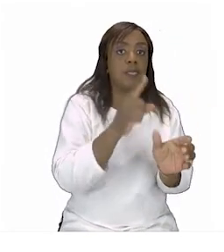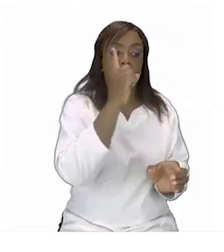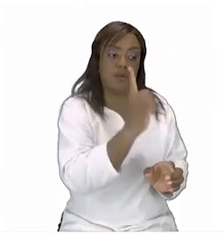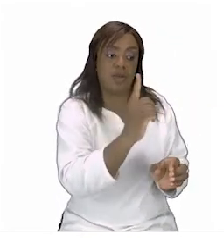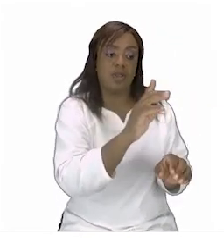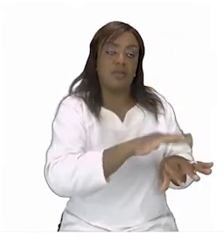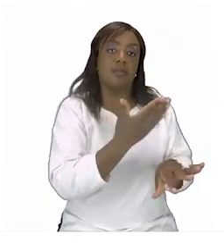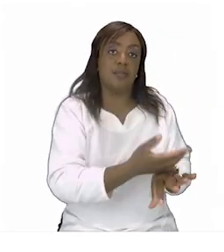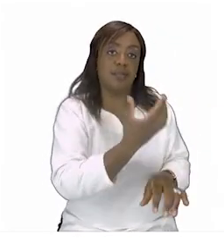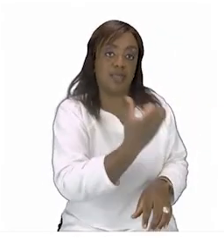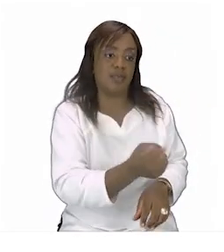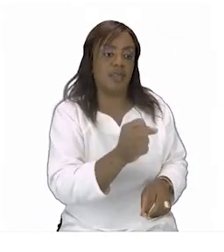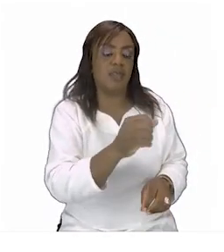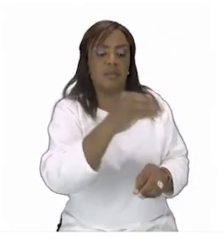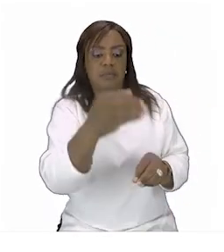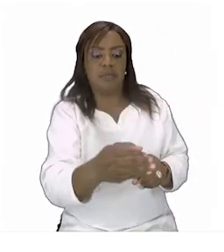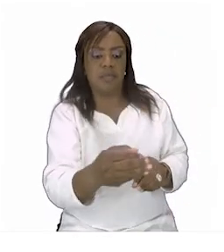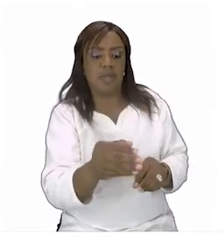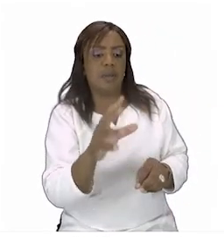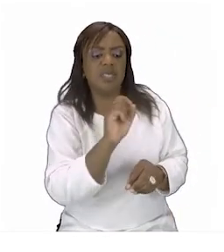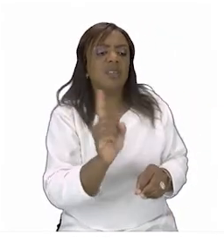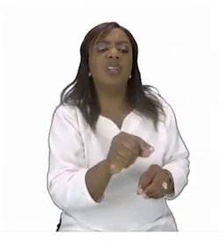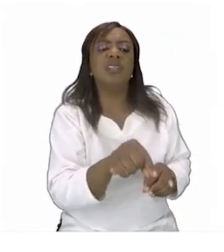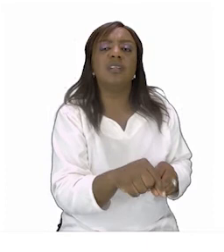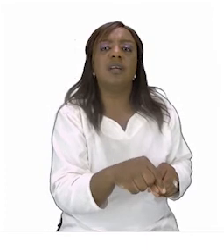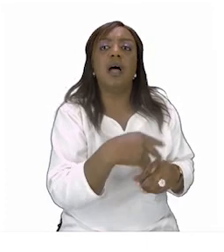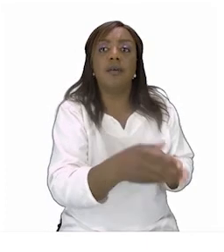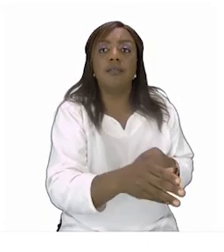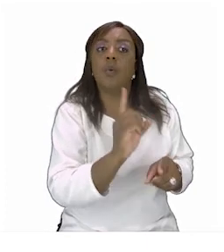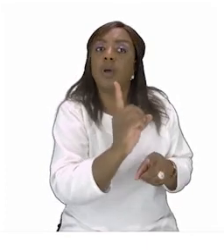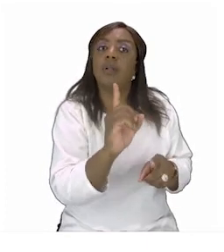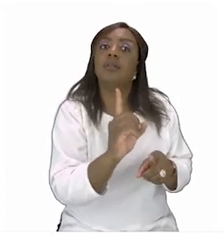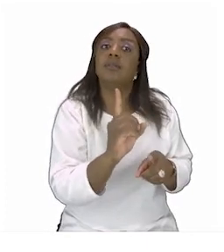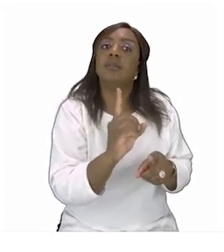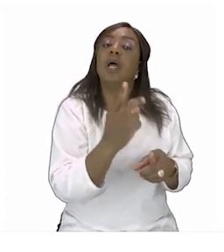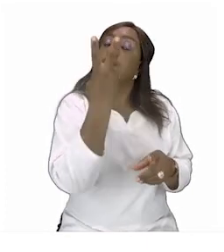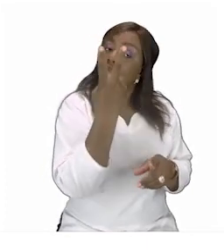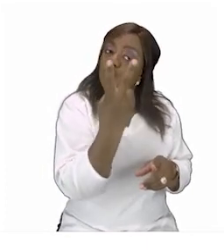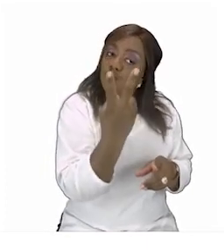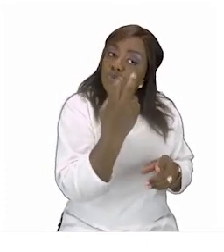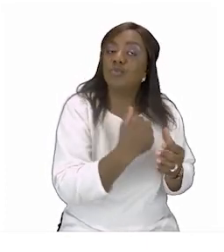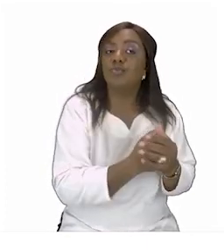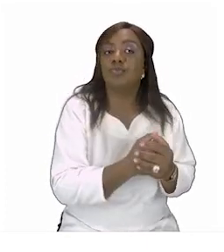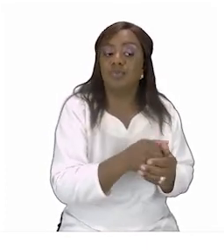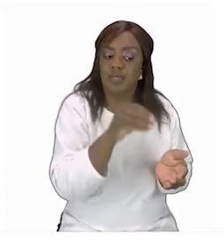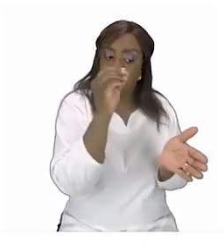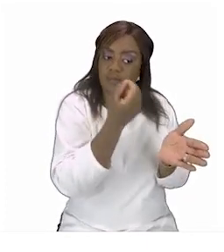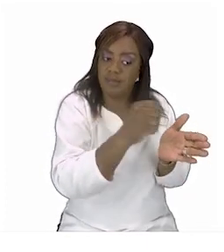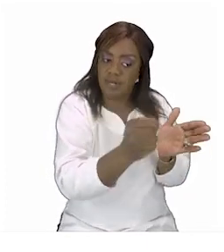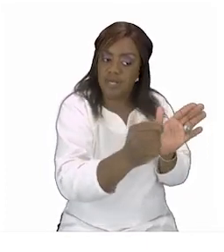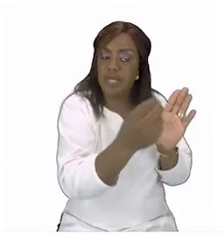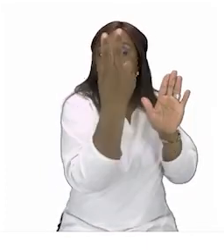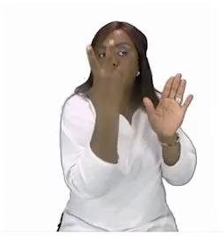for us, but the missing number after that is 2. So you will have to write